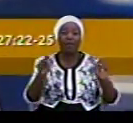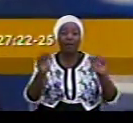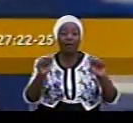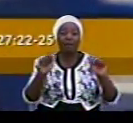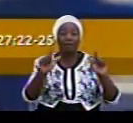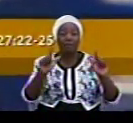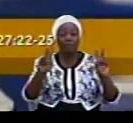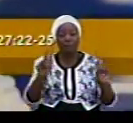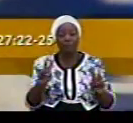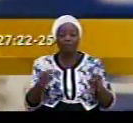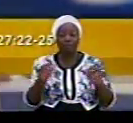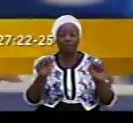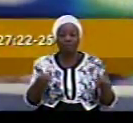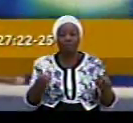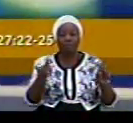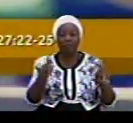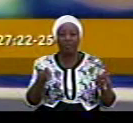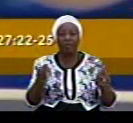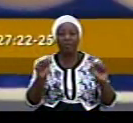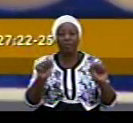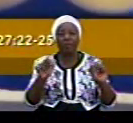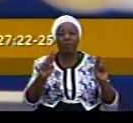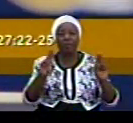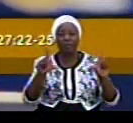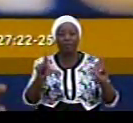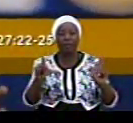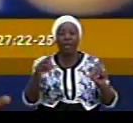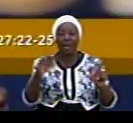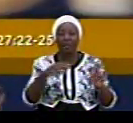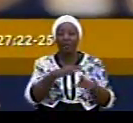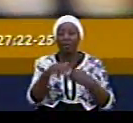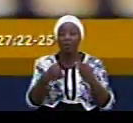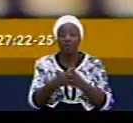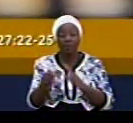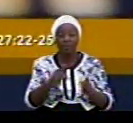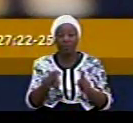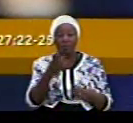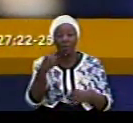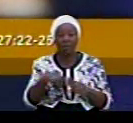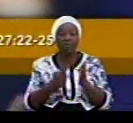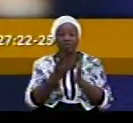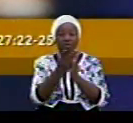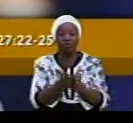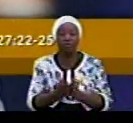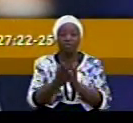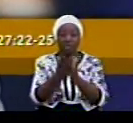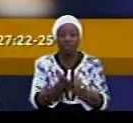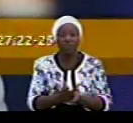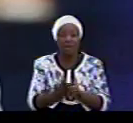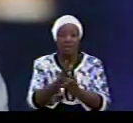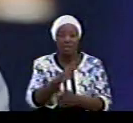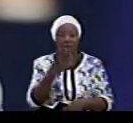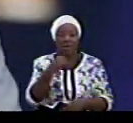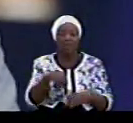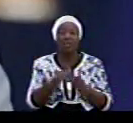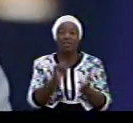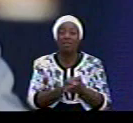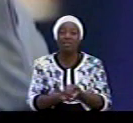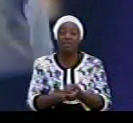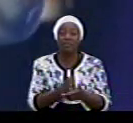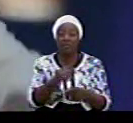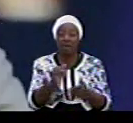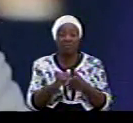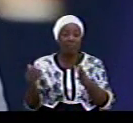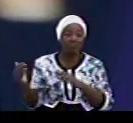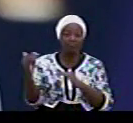276 others, they were in the ship, and there was a mighty storm. They took all their wares, everything